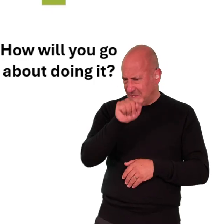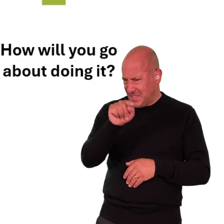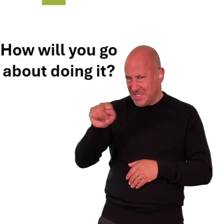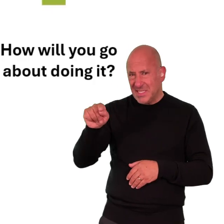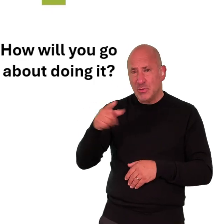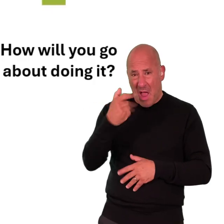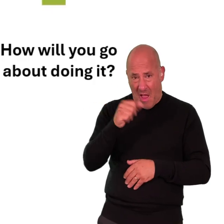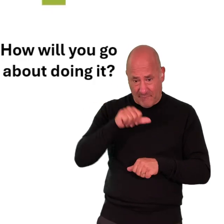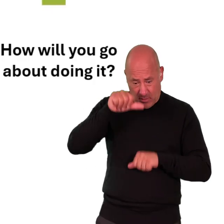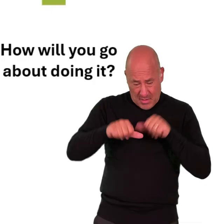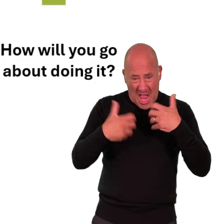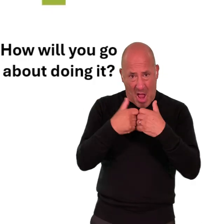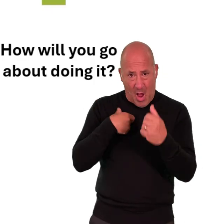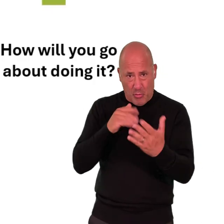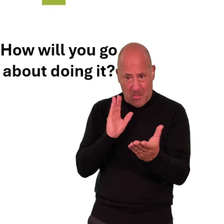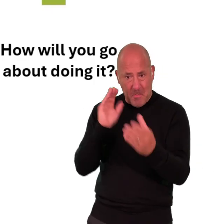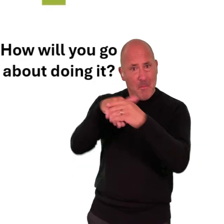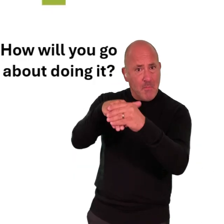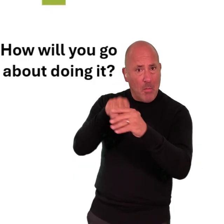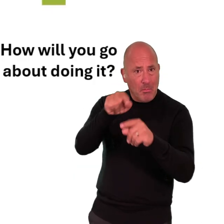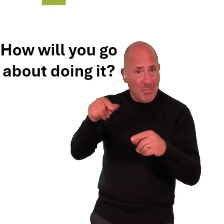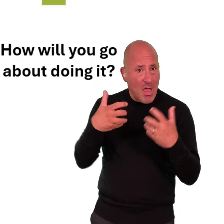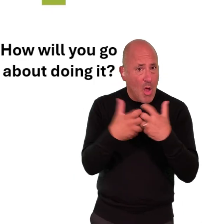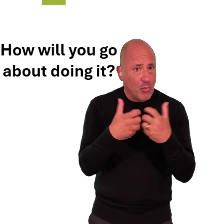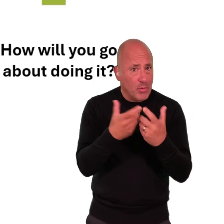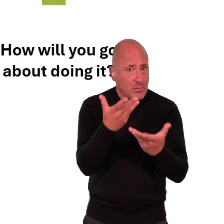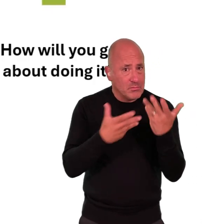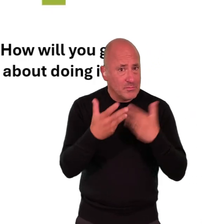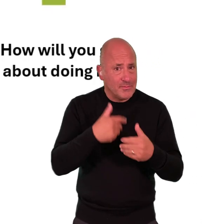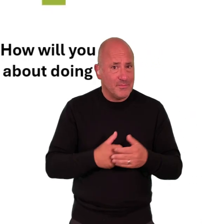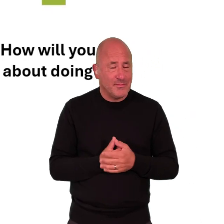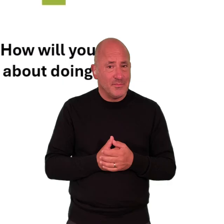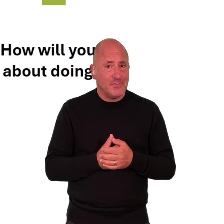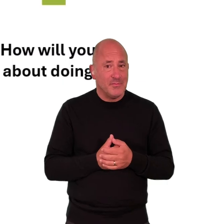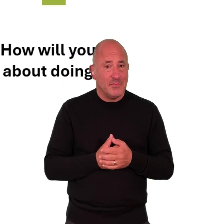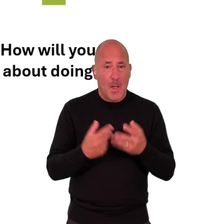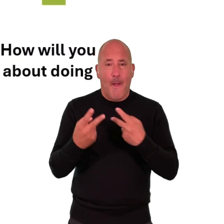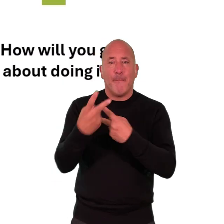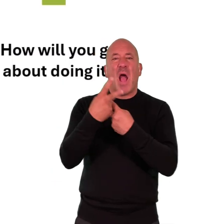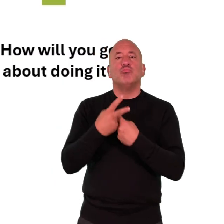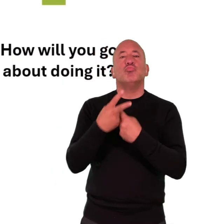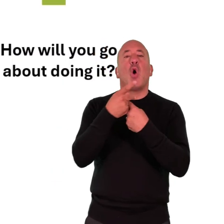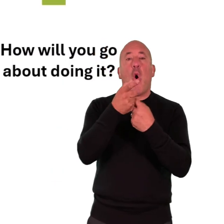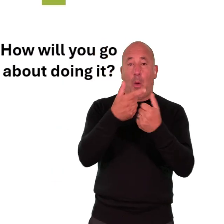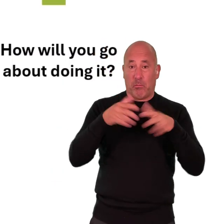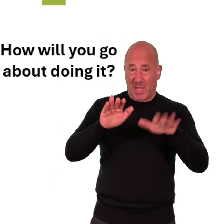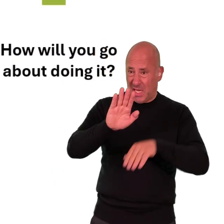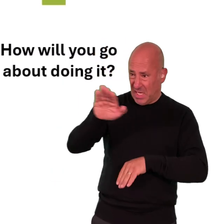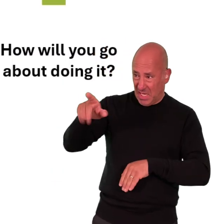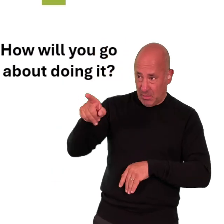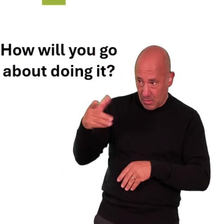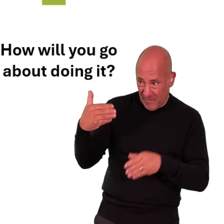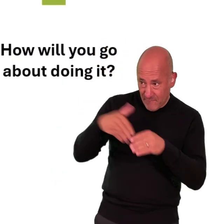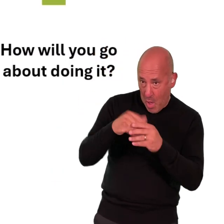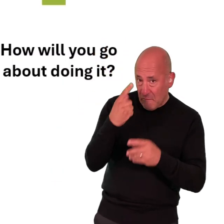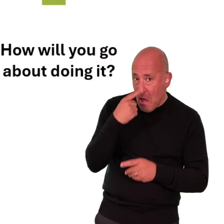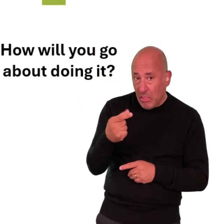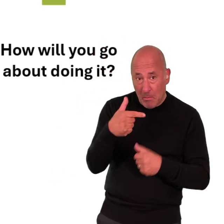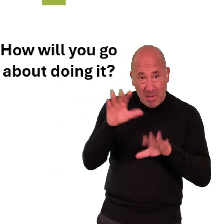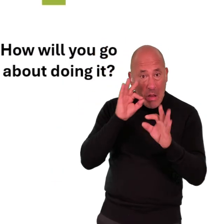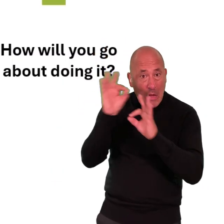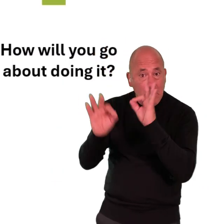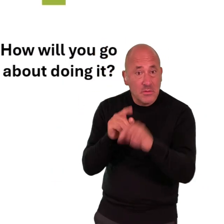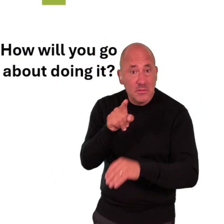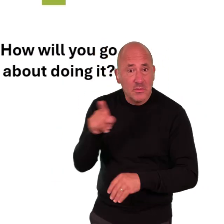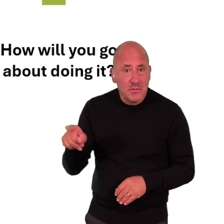going to manage the activity successfully? Do you have practical plans in place? For example,